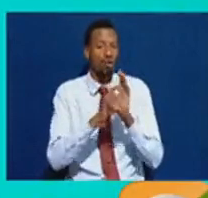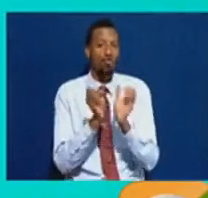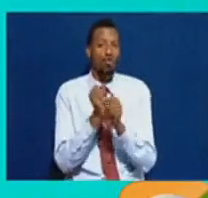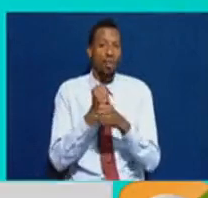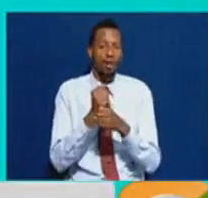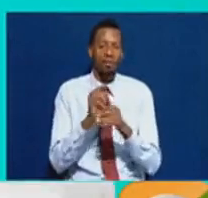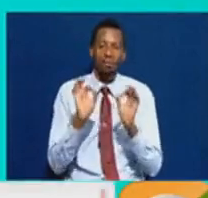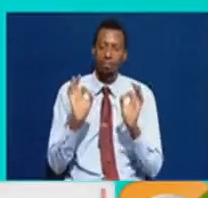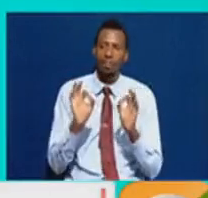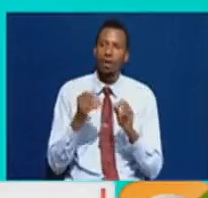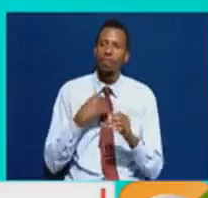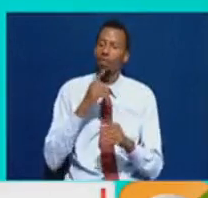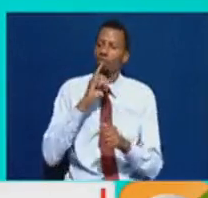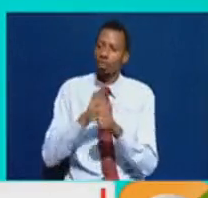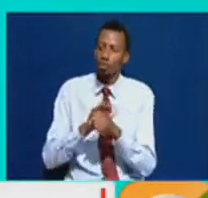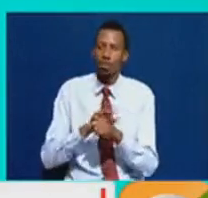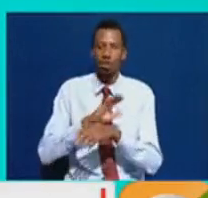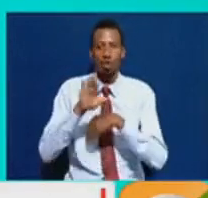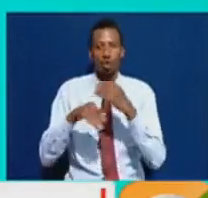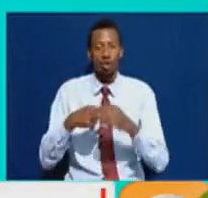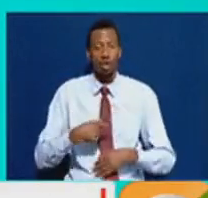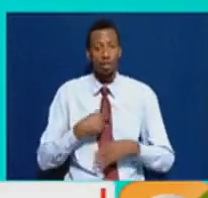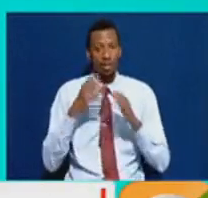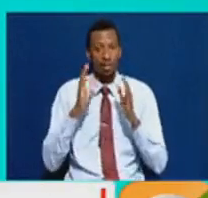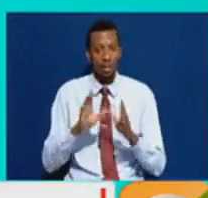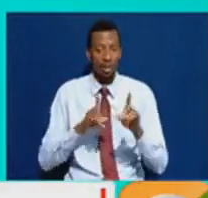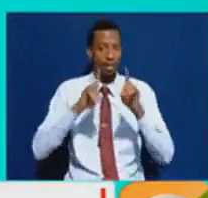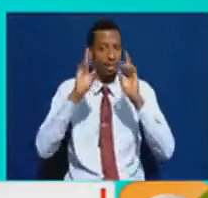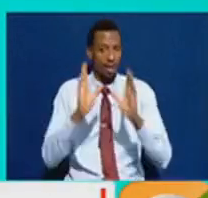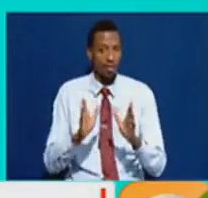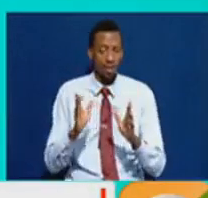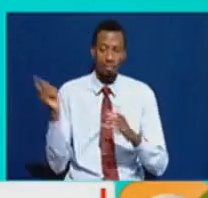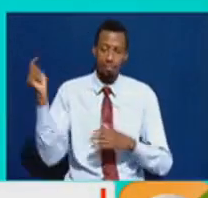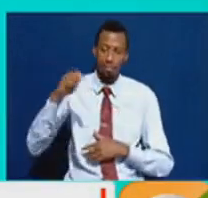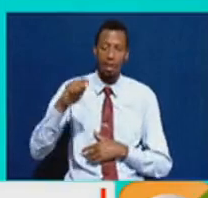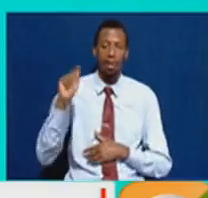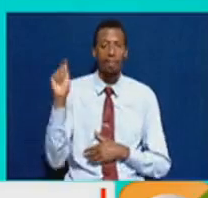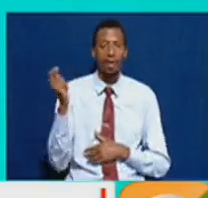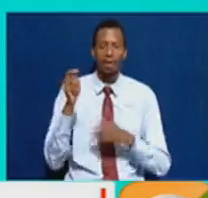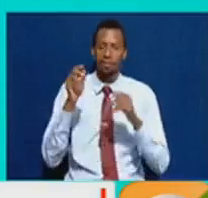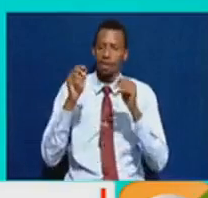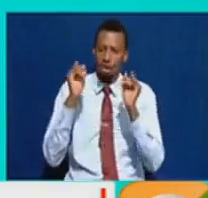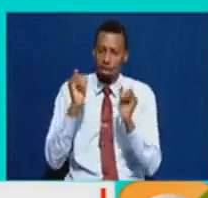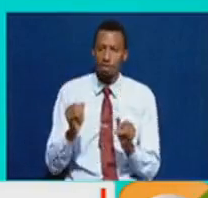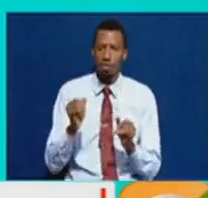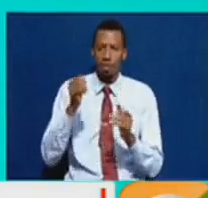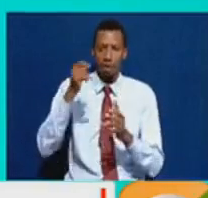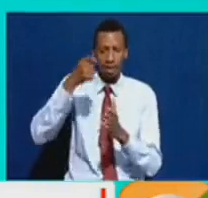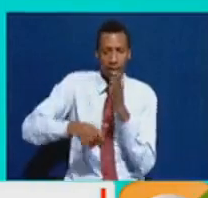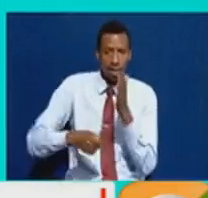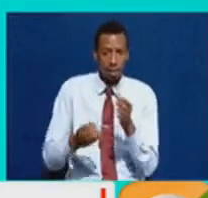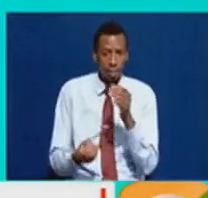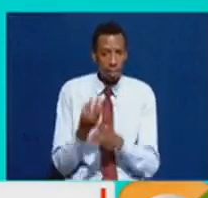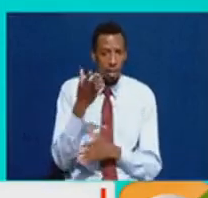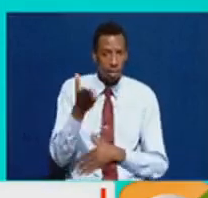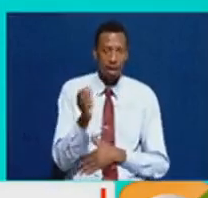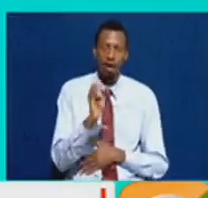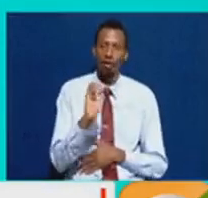visitors and all travelers to this country that no new taxes have been introduced and that the process of our entry points is